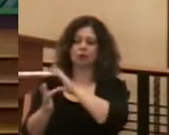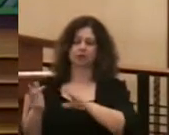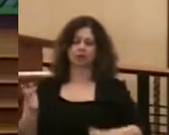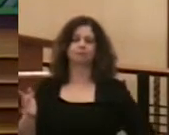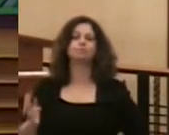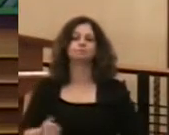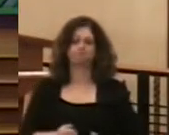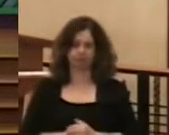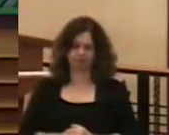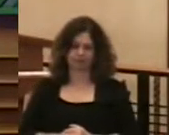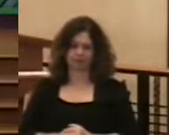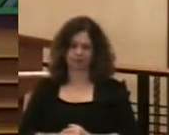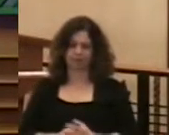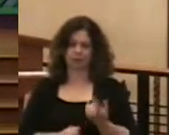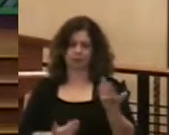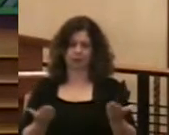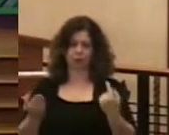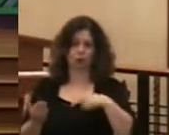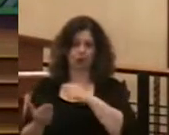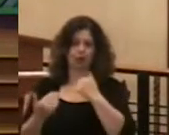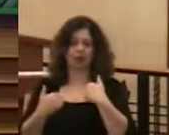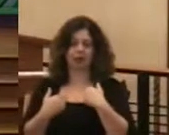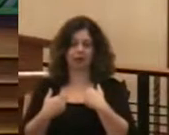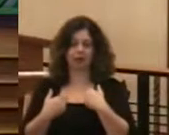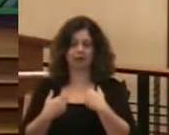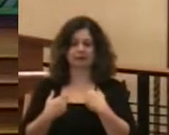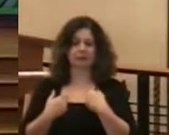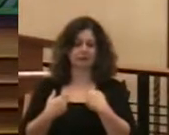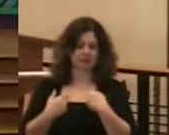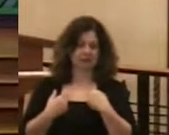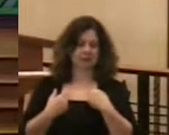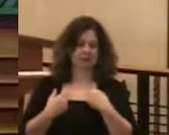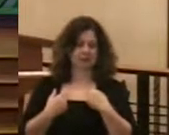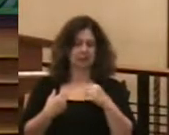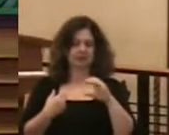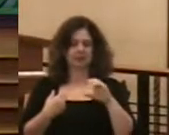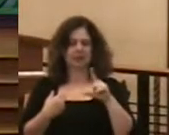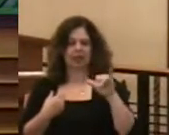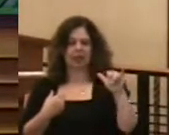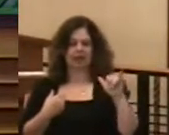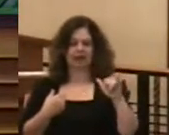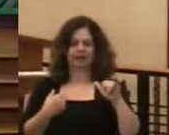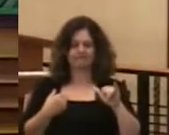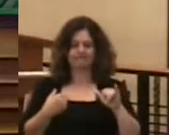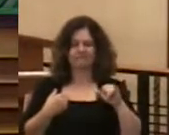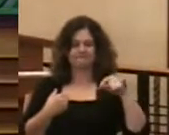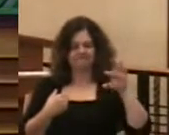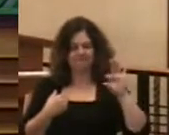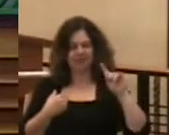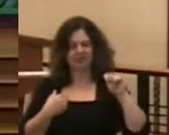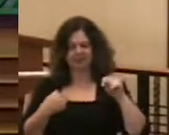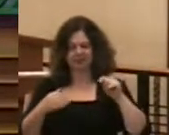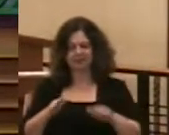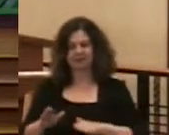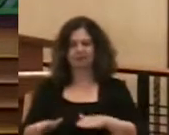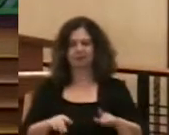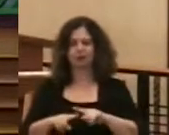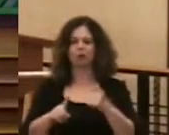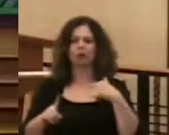may have clay feet, but we have hearts that are restored in Christ.